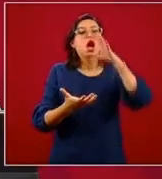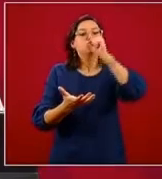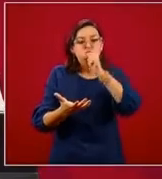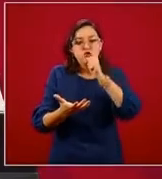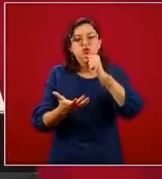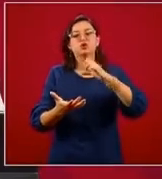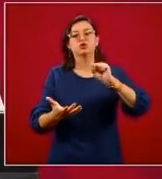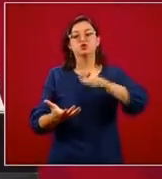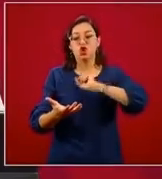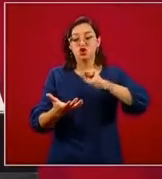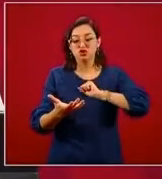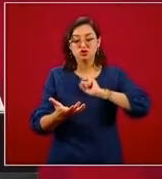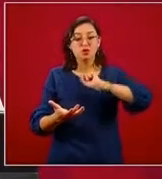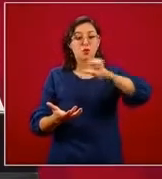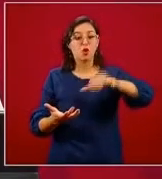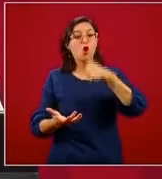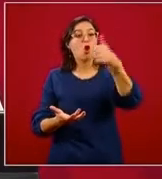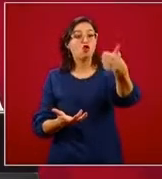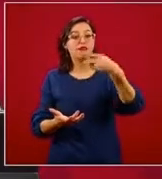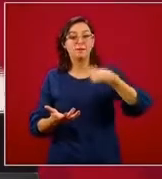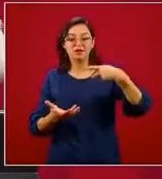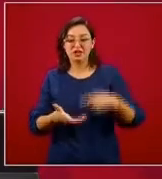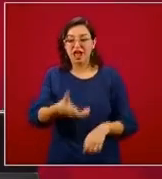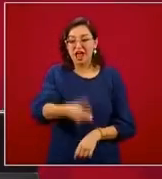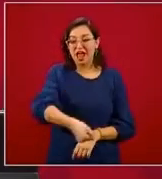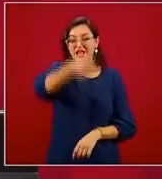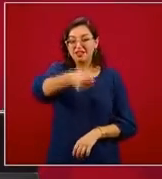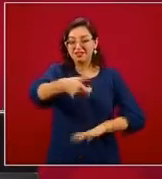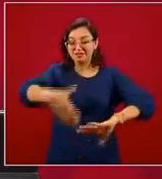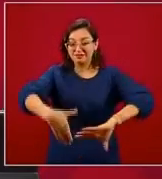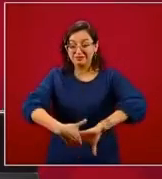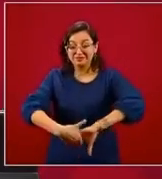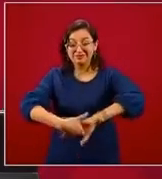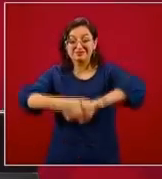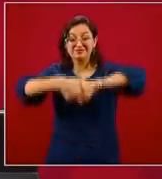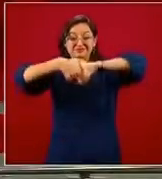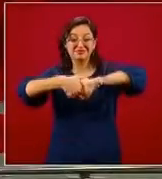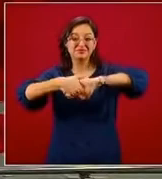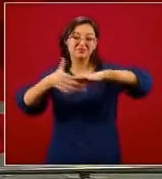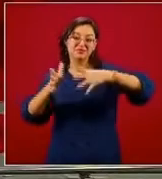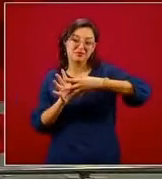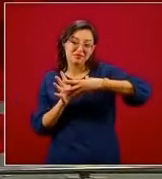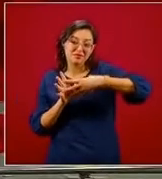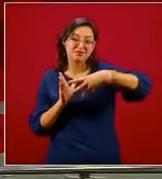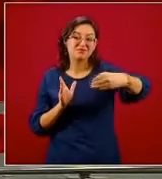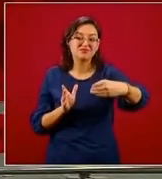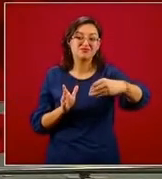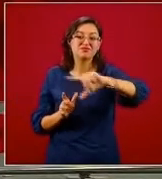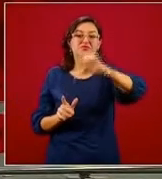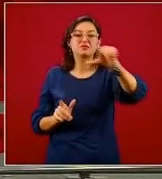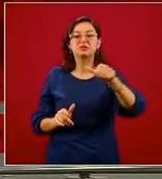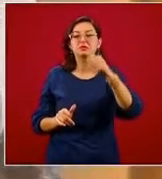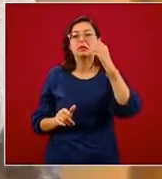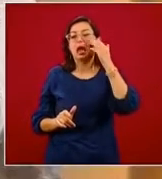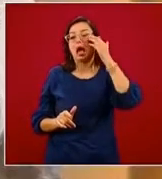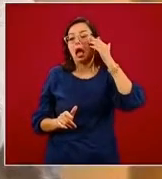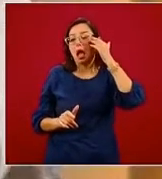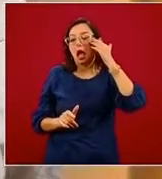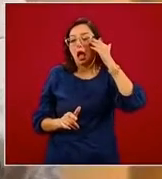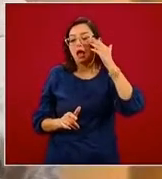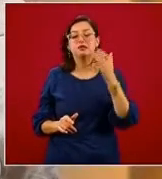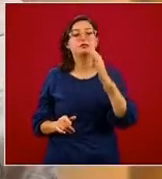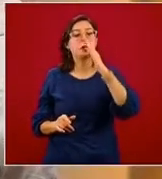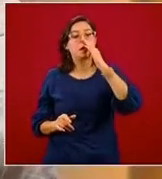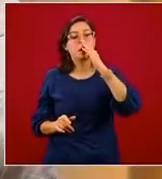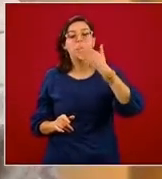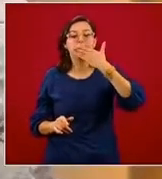sneeze on my y esa mano hand, se la doy a alguien para and then I go to saludarle, shake ese someone's alguien la hand to recibe en su greet mano them. And if y someone greets me posteriormente with their se talla hand, los ojos and o then se they go toca